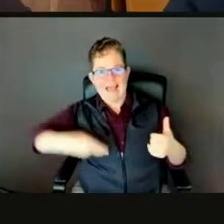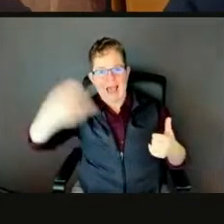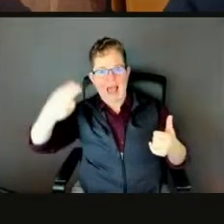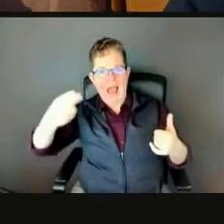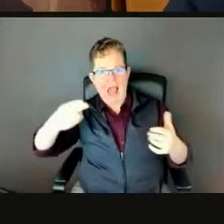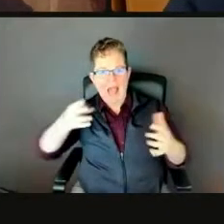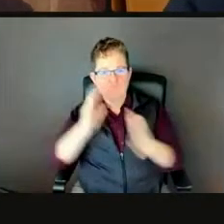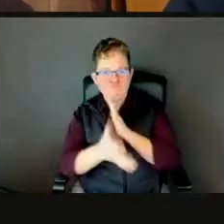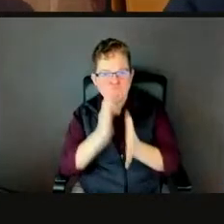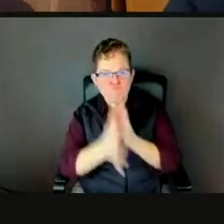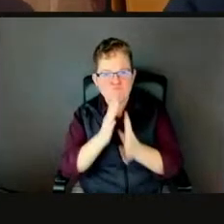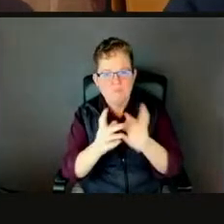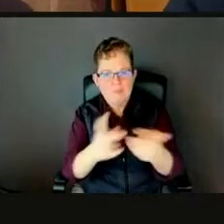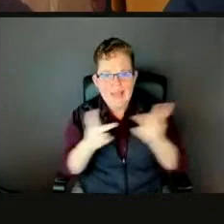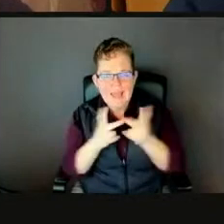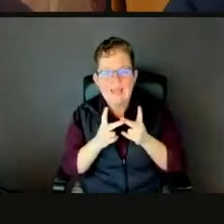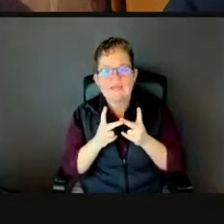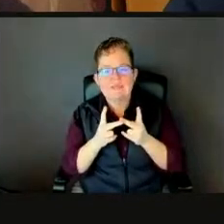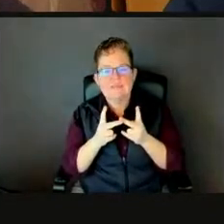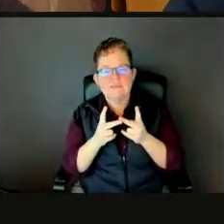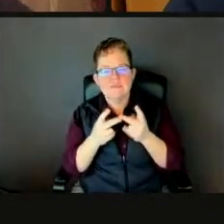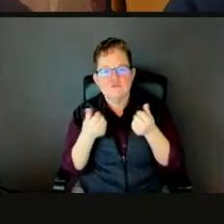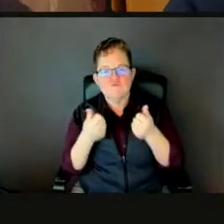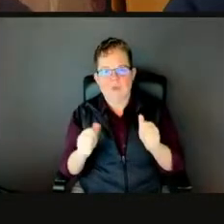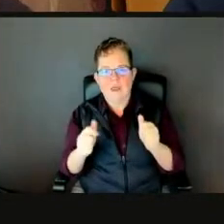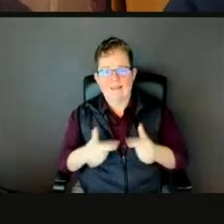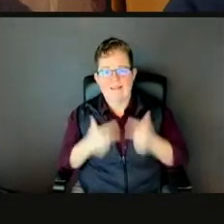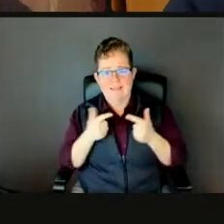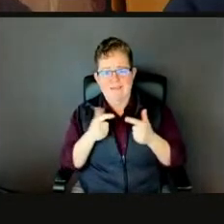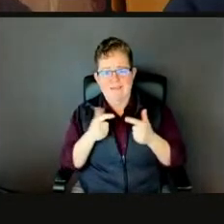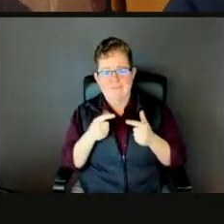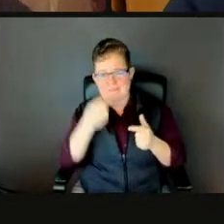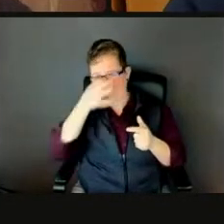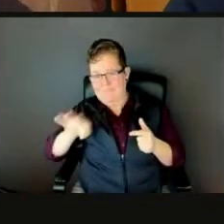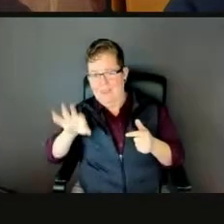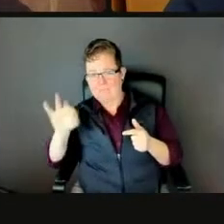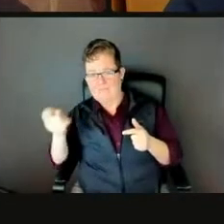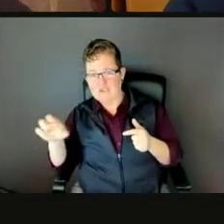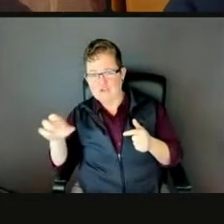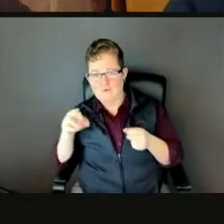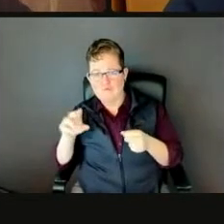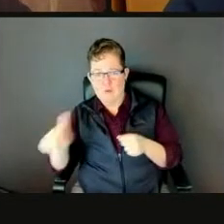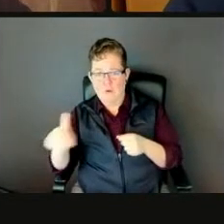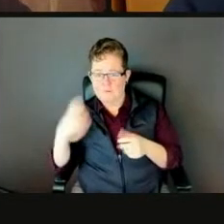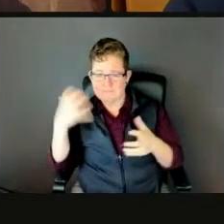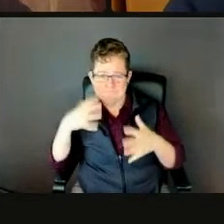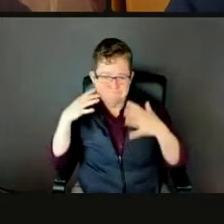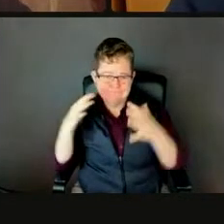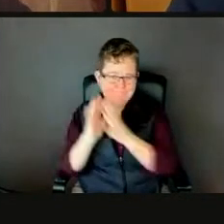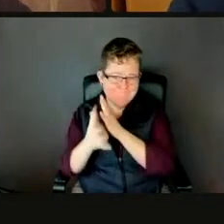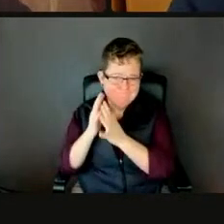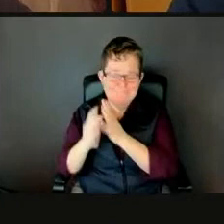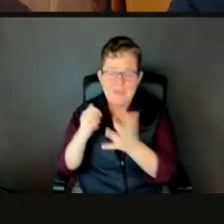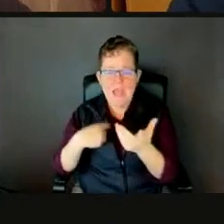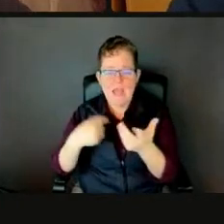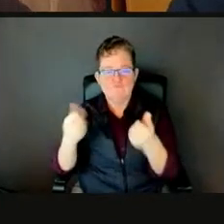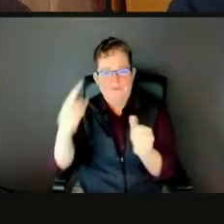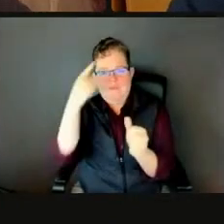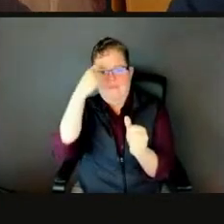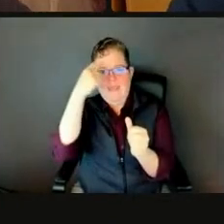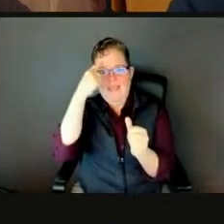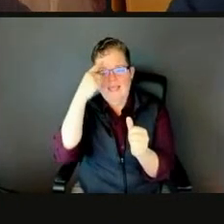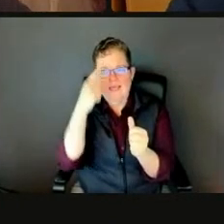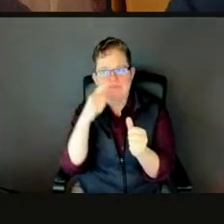you know, and try to live off Fisher Road. I mean, that noise pollution is crazy. You know, so I'm thinking about, I